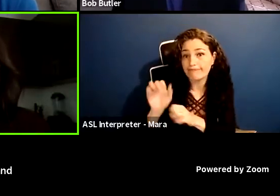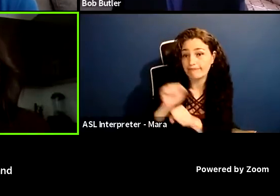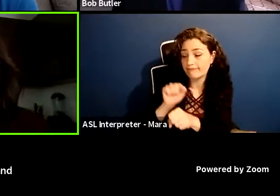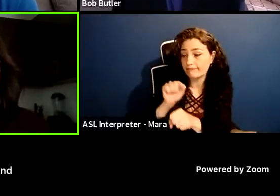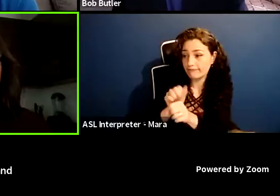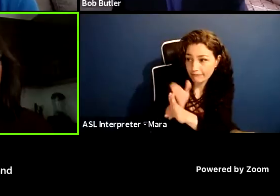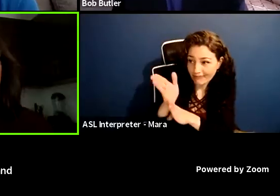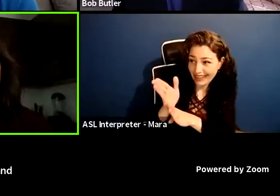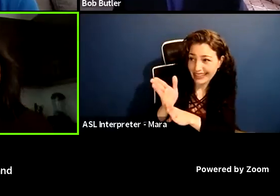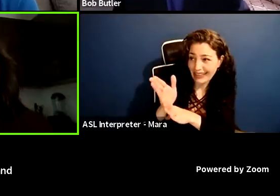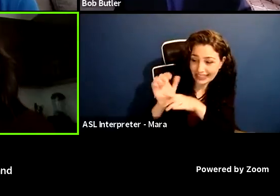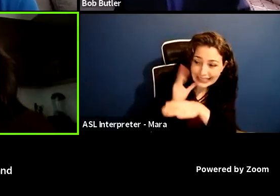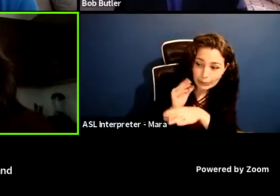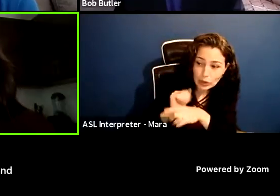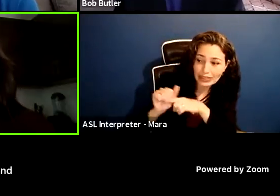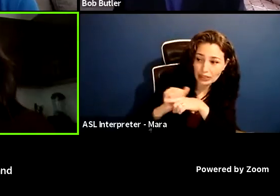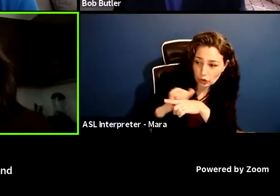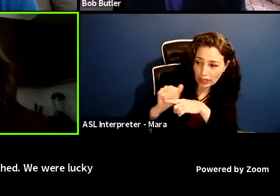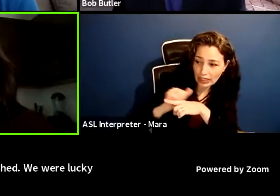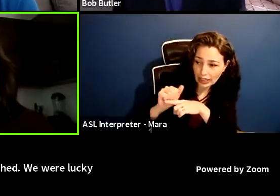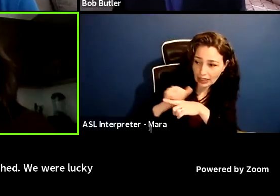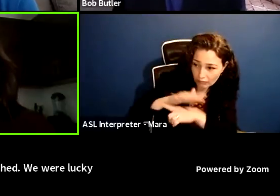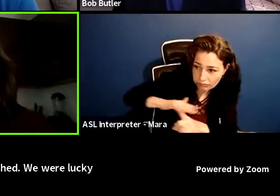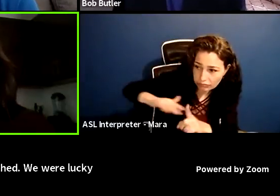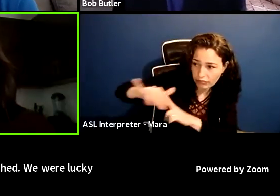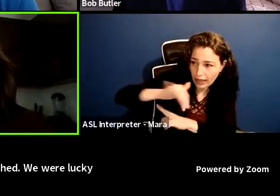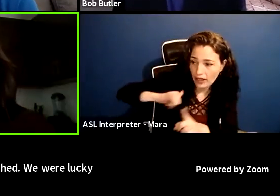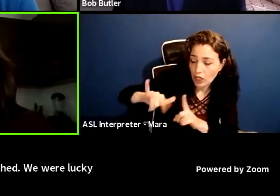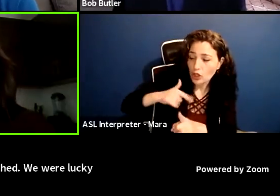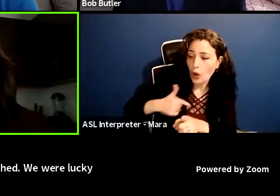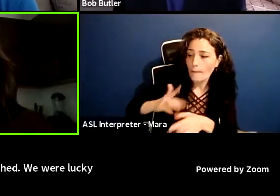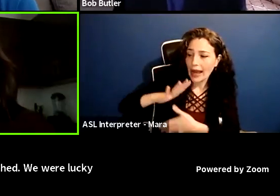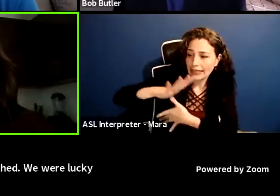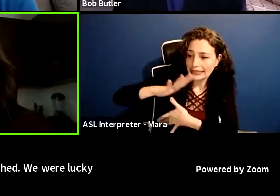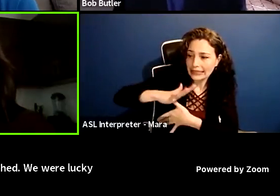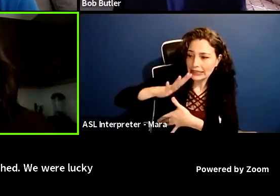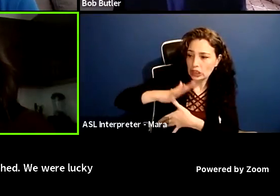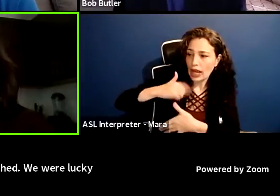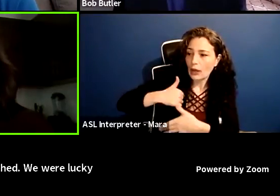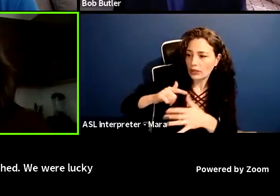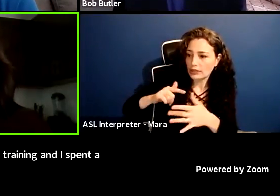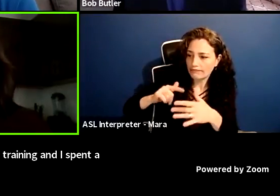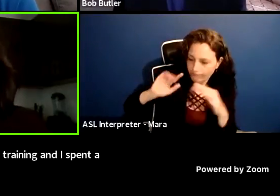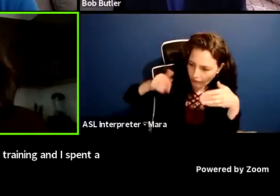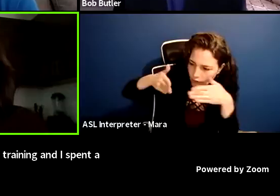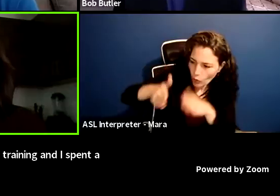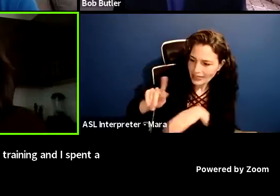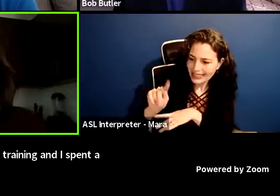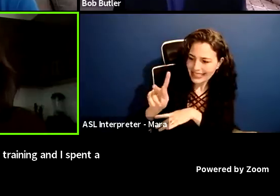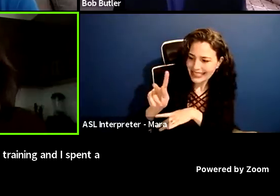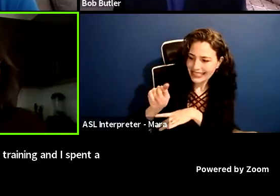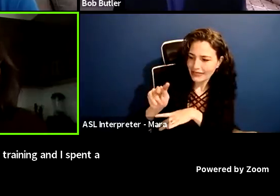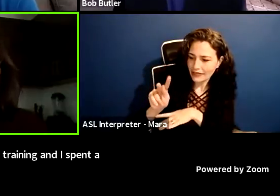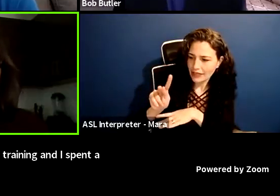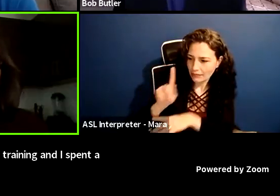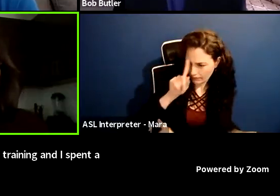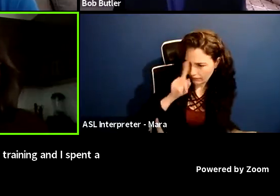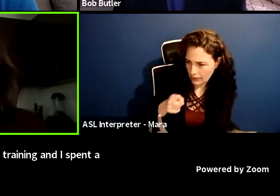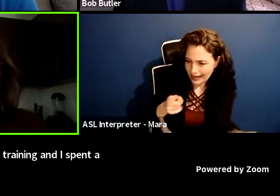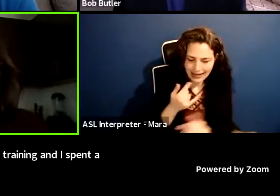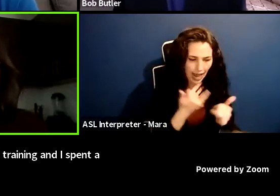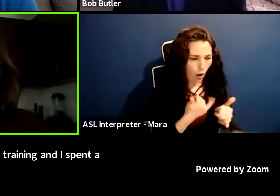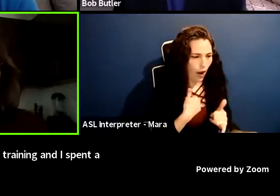experience and training. So I spent a lot of my senior year, I was on the TV track. I'm now a radio reporter, but I